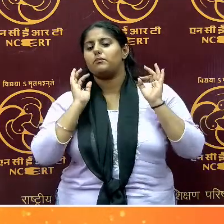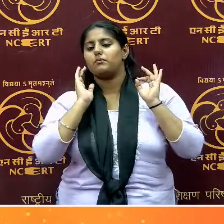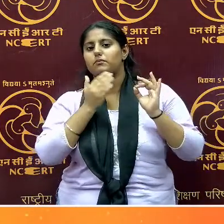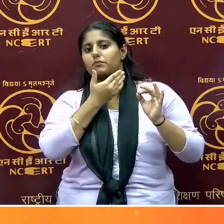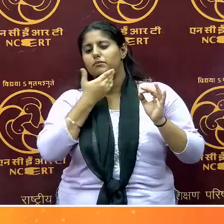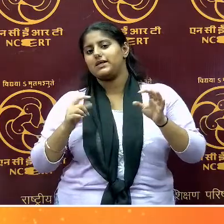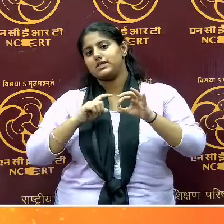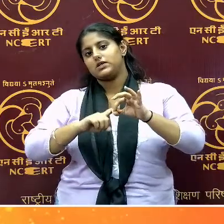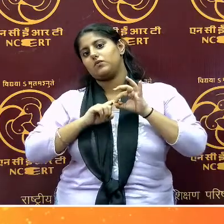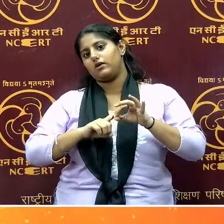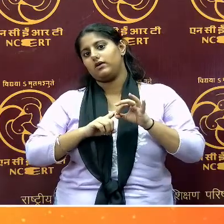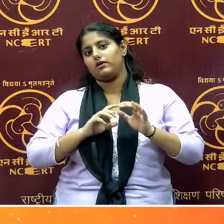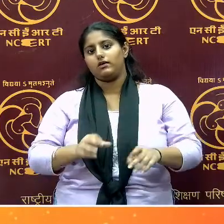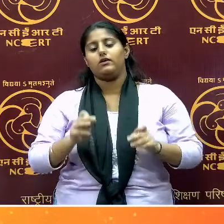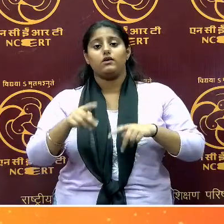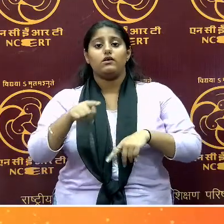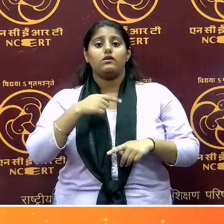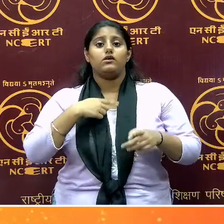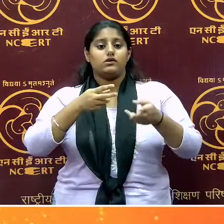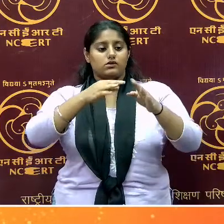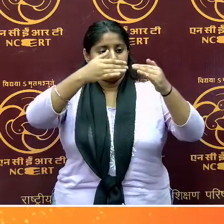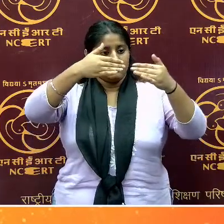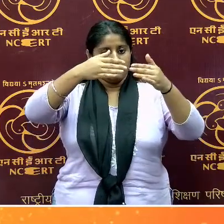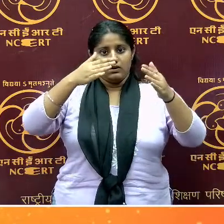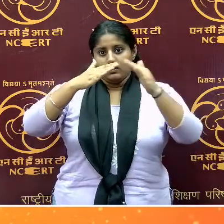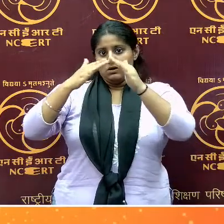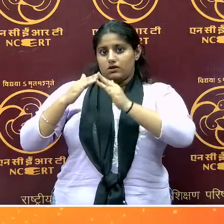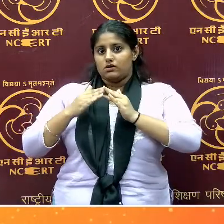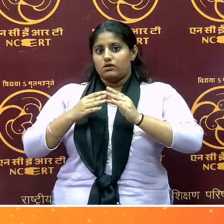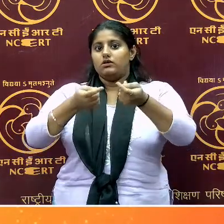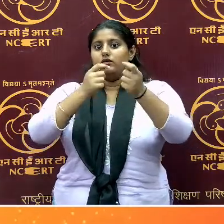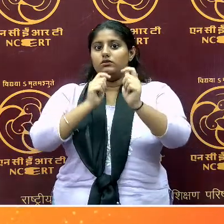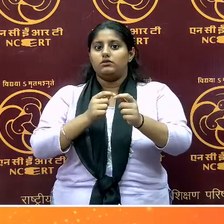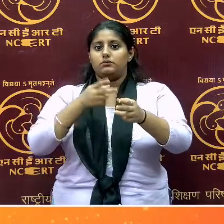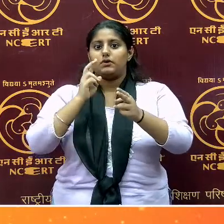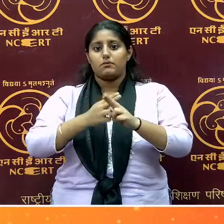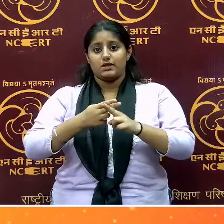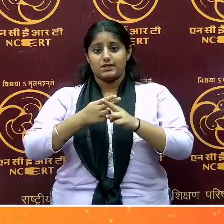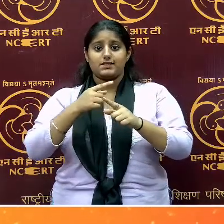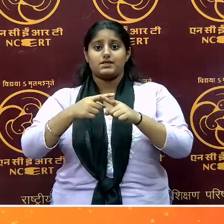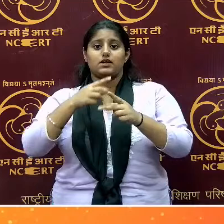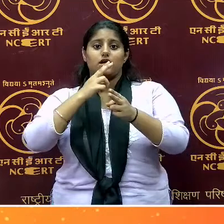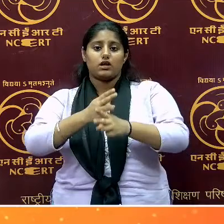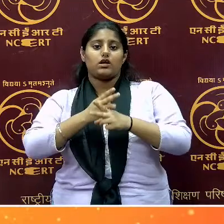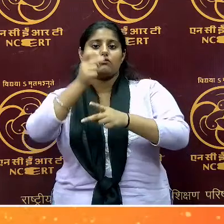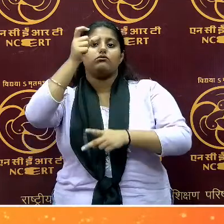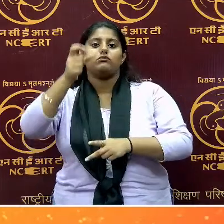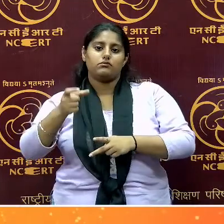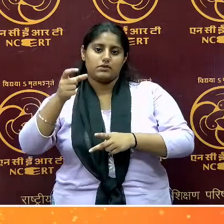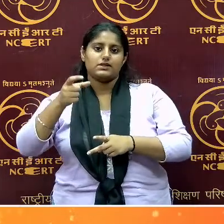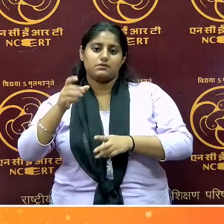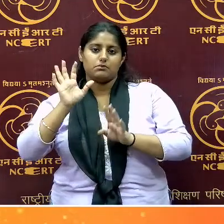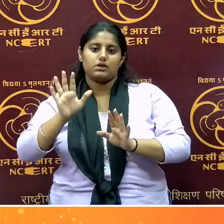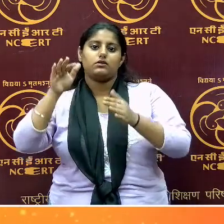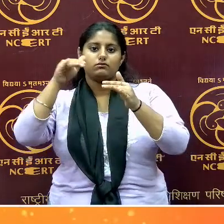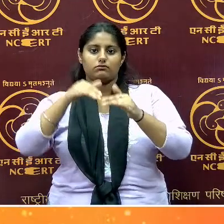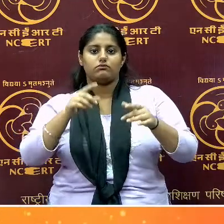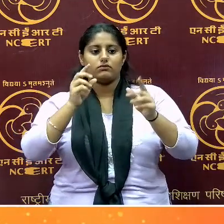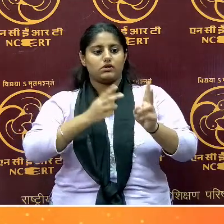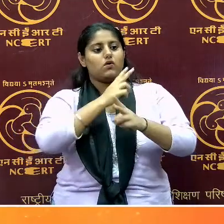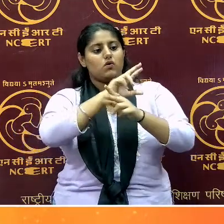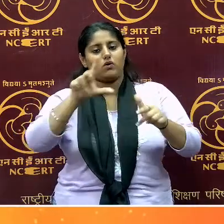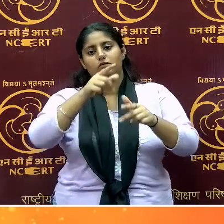royal stable and cared for by a caretaker. There was a caretaker appointed to take care of